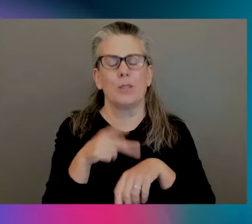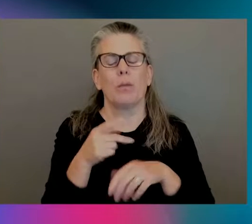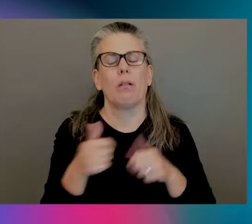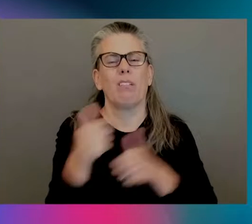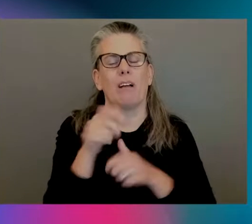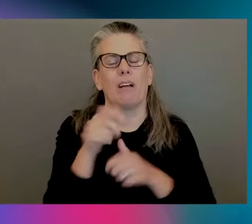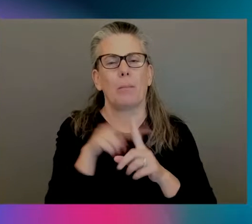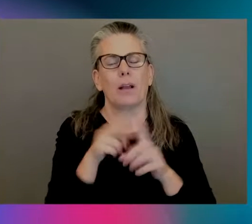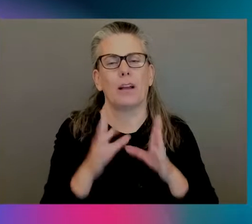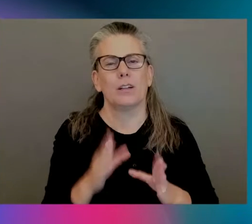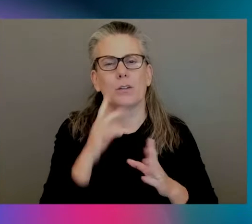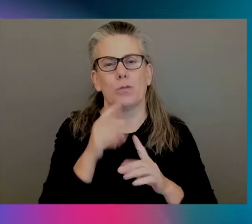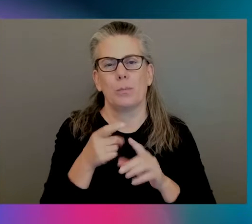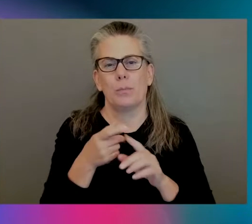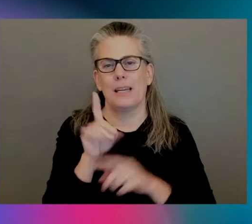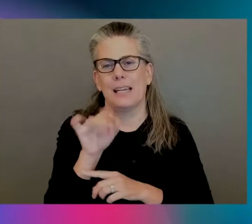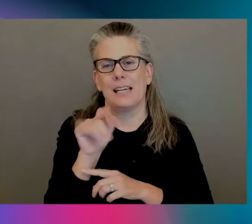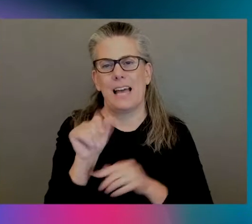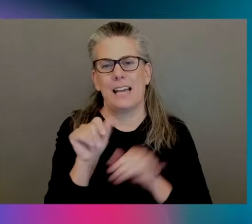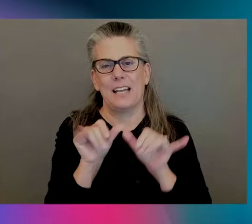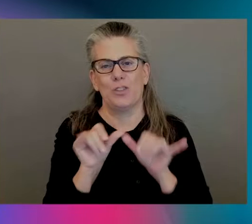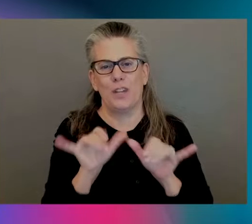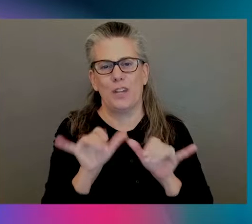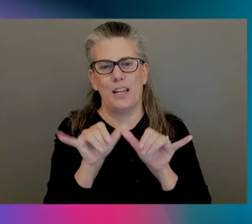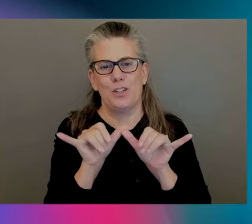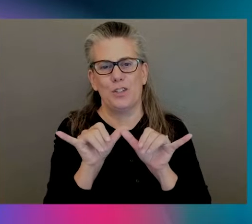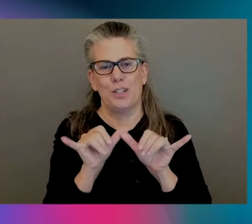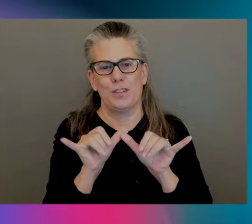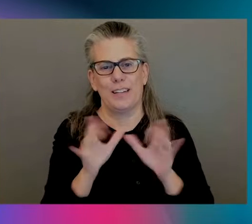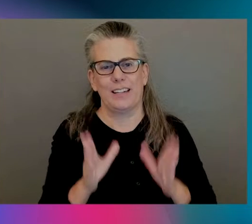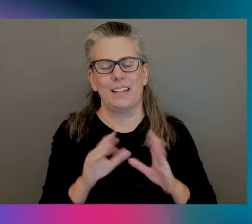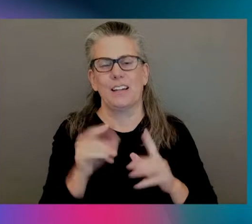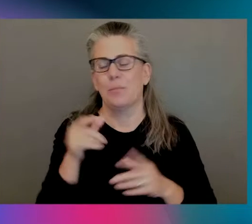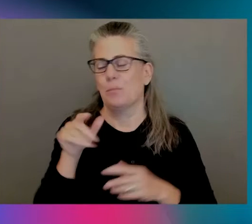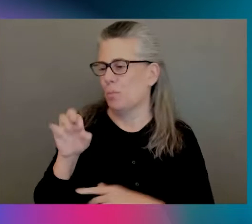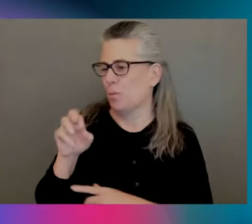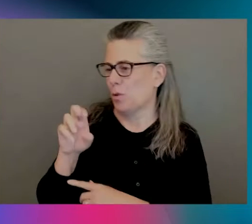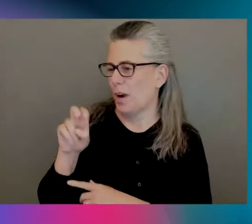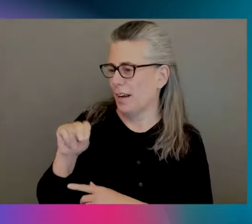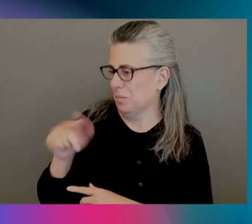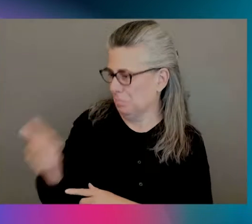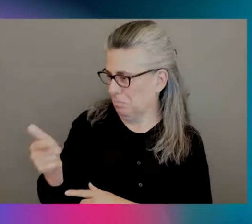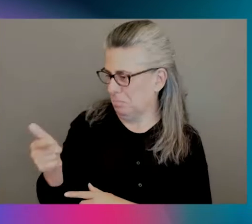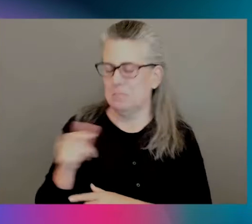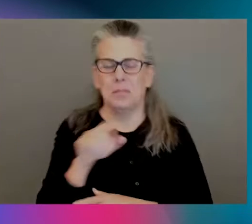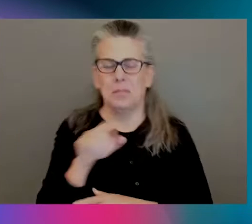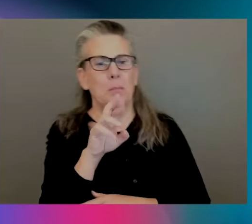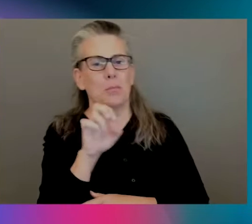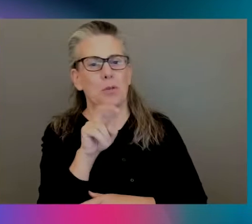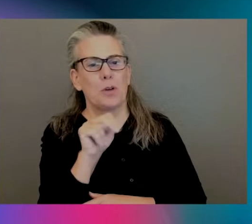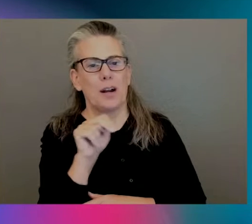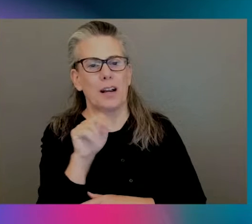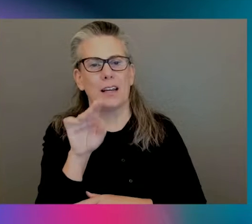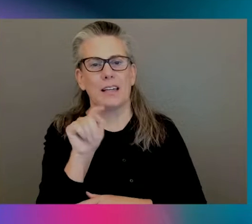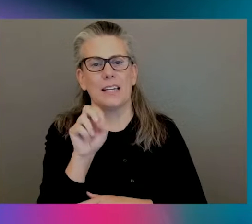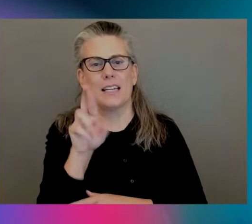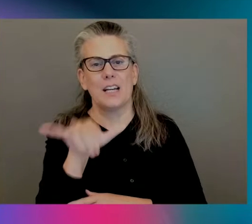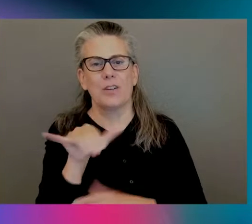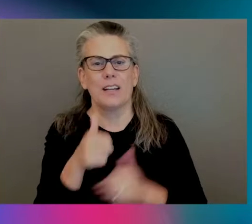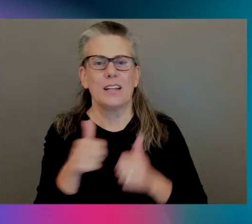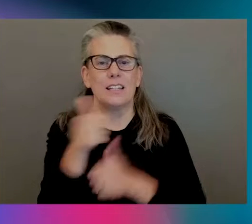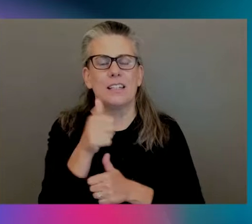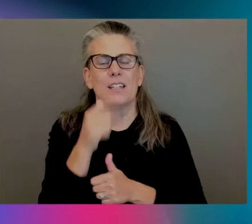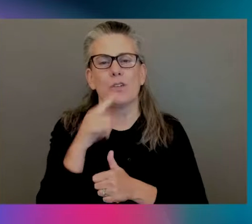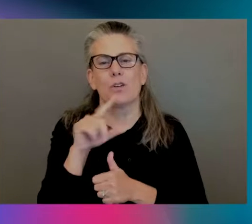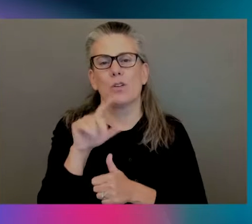excited to have my co-host, Brian. Why don't you introduce yourself? My name is Brian Terry, and I'm a senior developer advocate on the CloudFormation team,